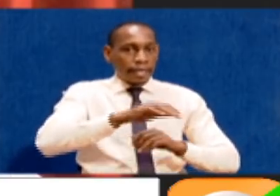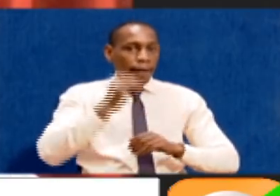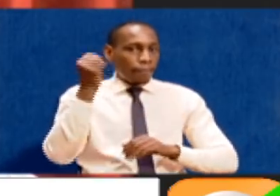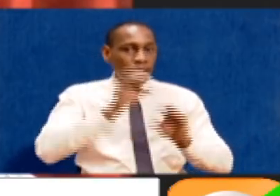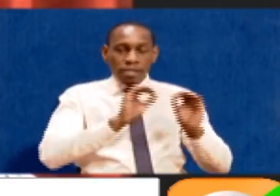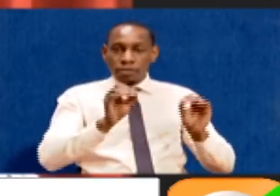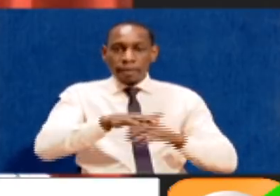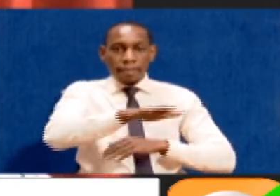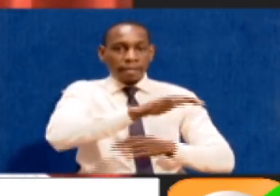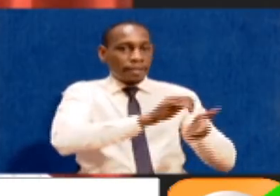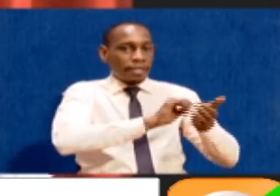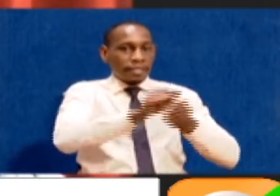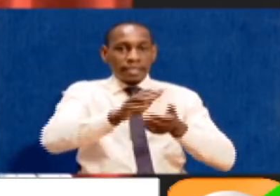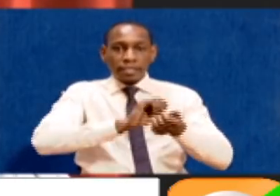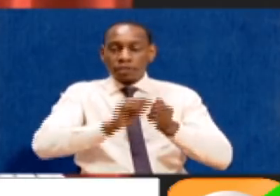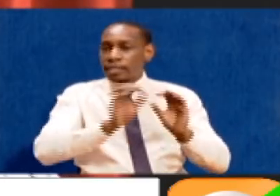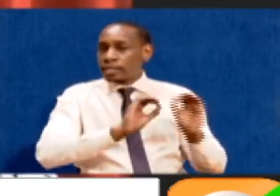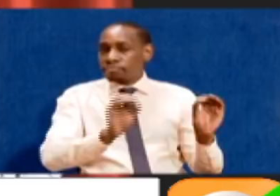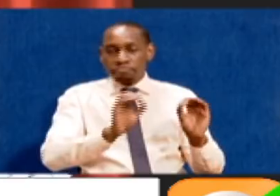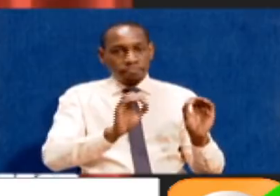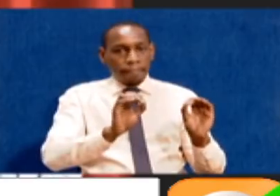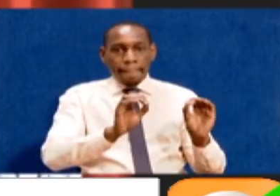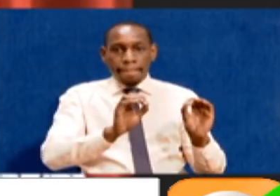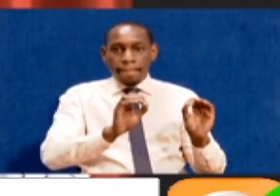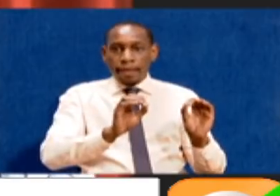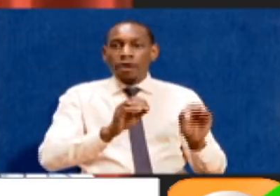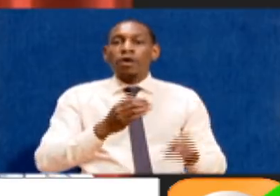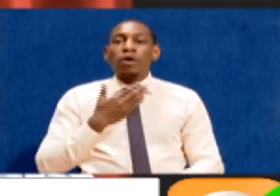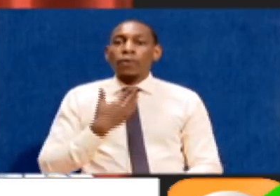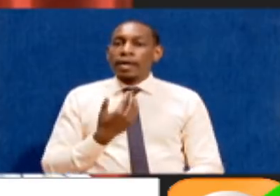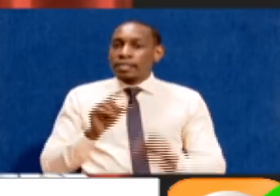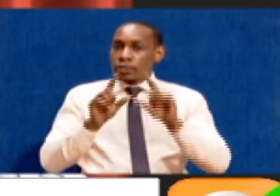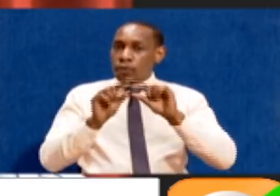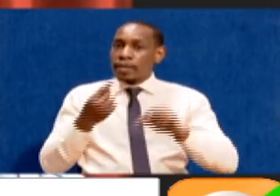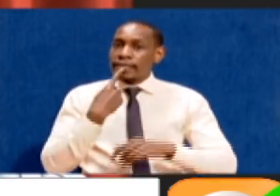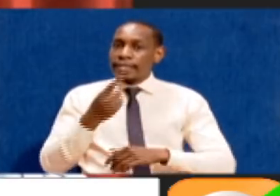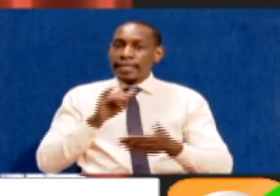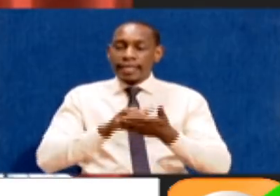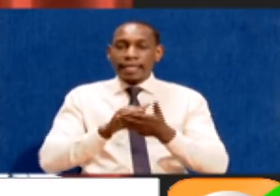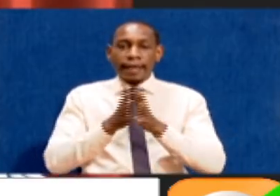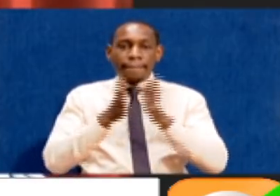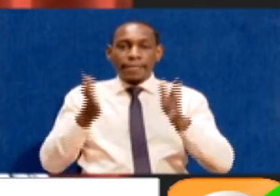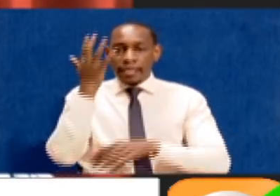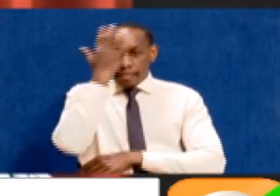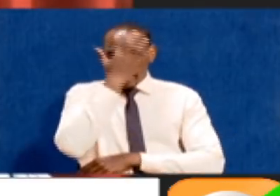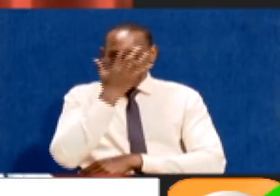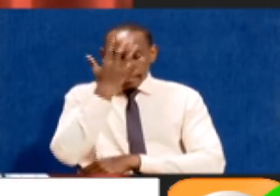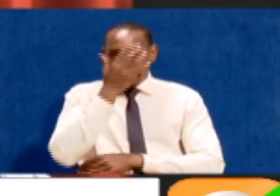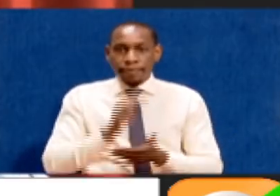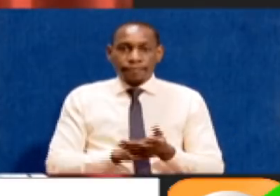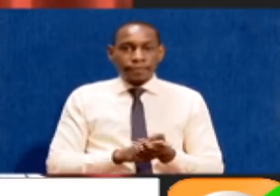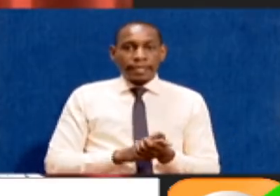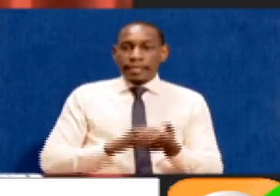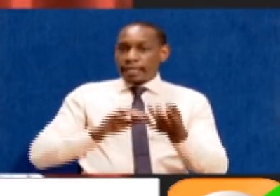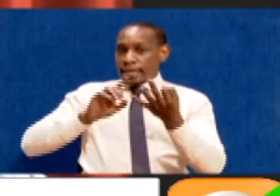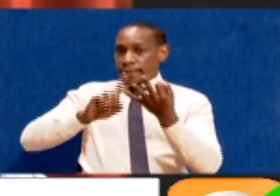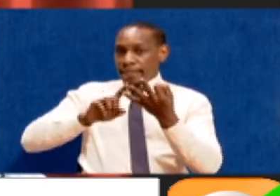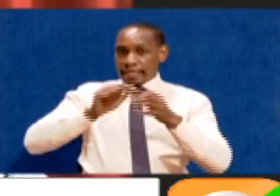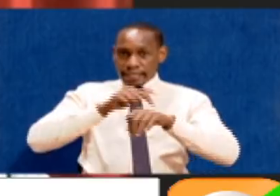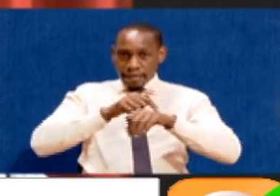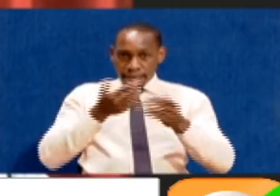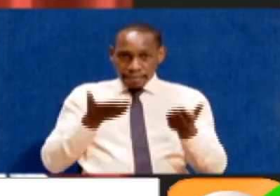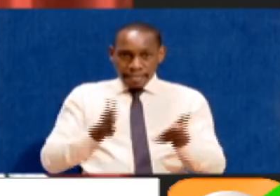a place of destruction. So I would like to say it's a big disgrace. And then at a time like